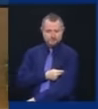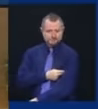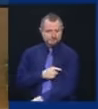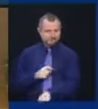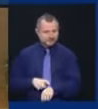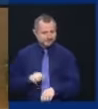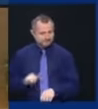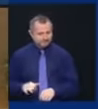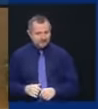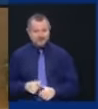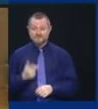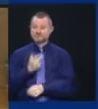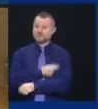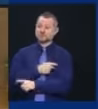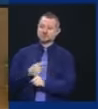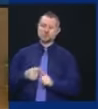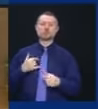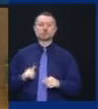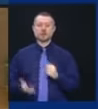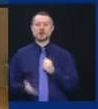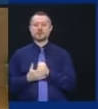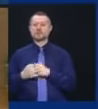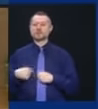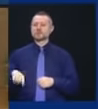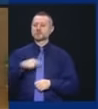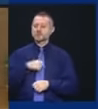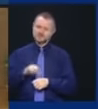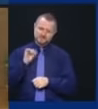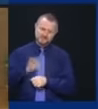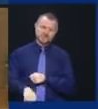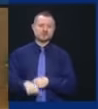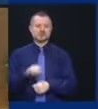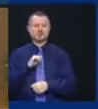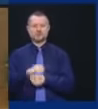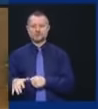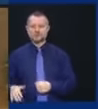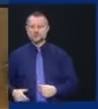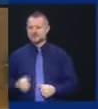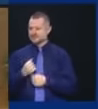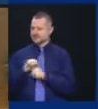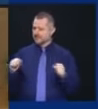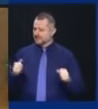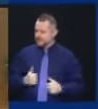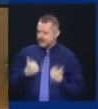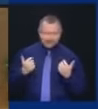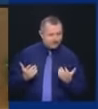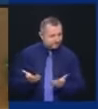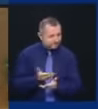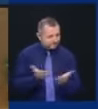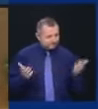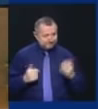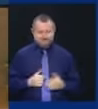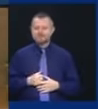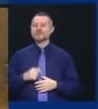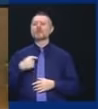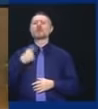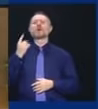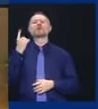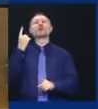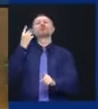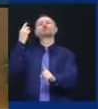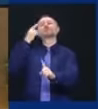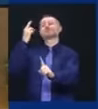The vaccine that is helping us crush COVID and saving lives. That is one of the reasons